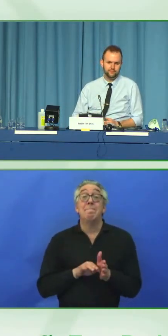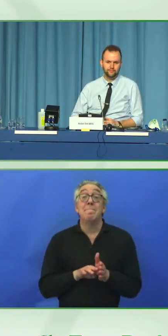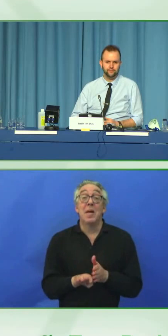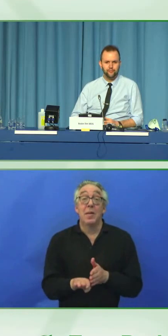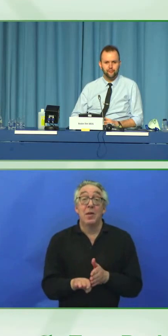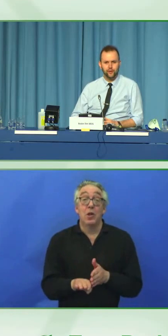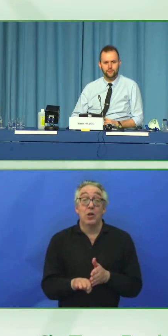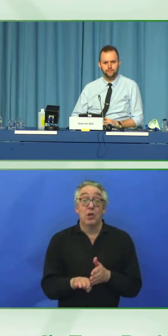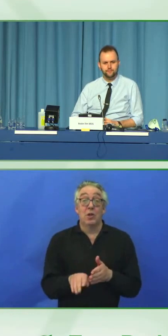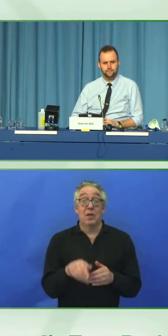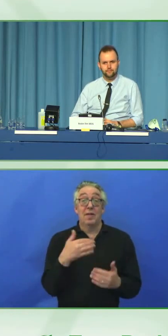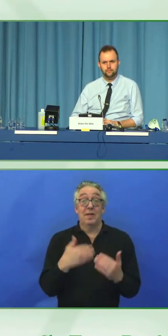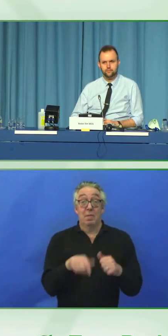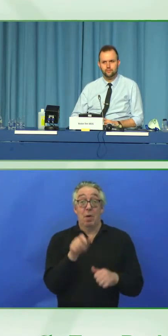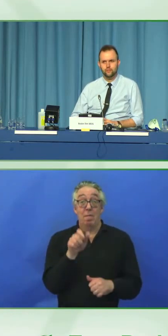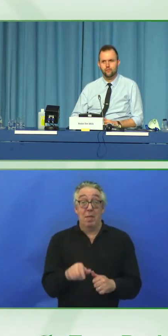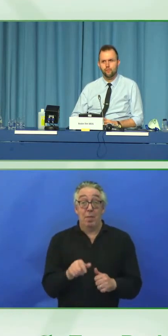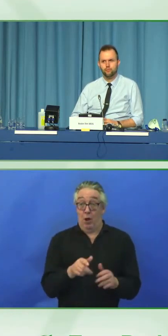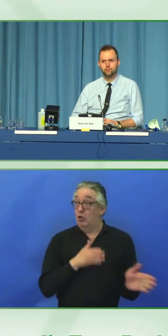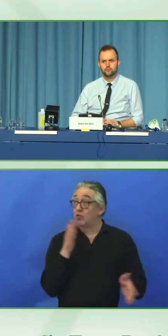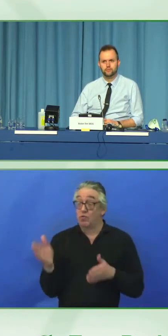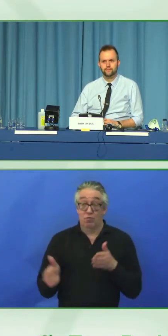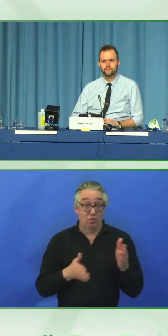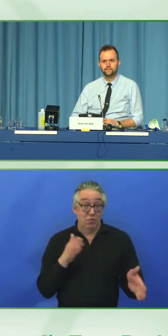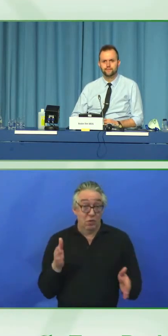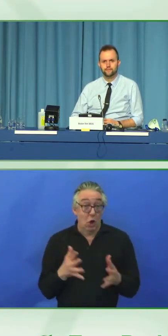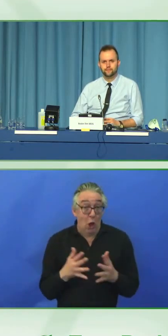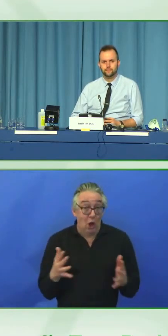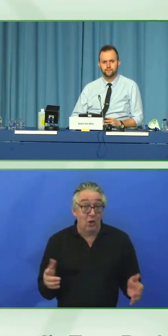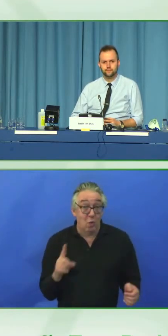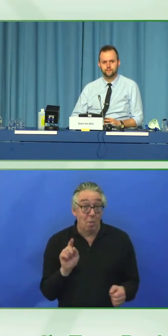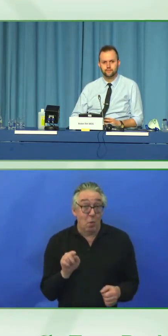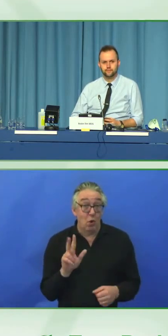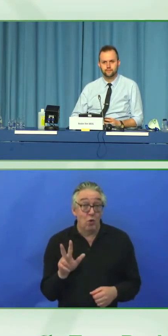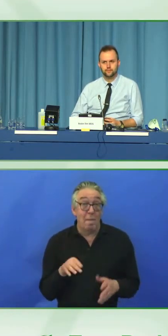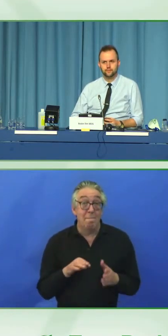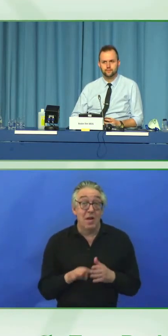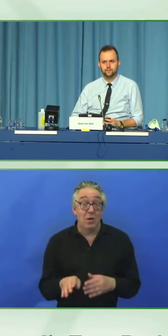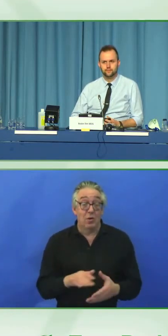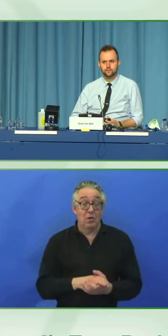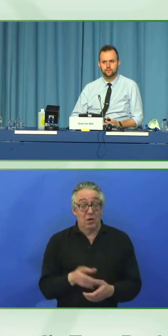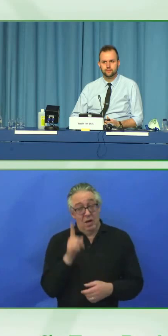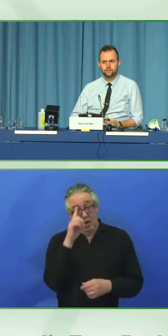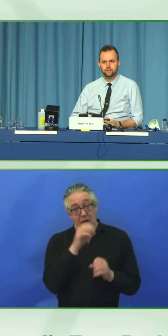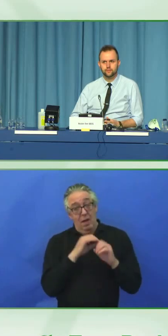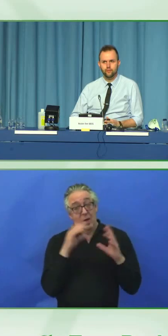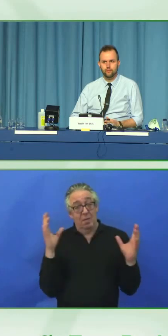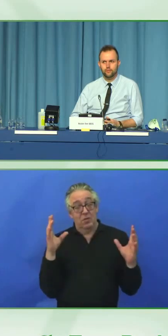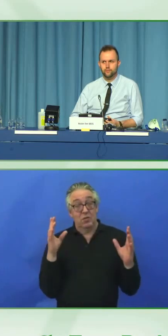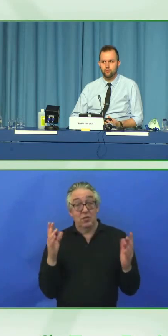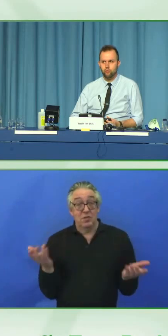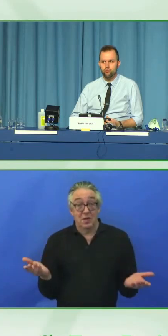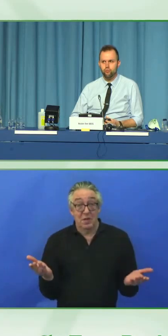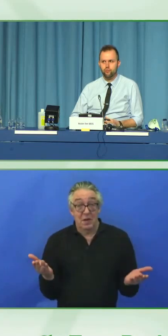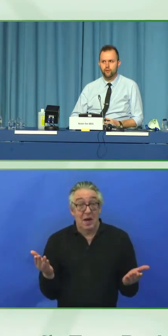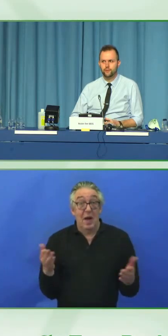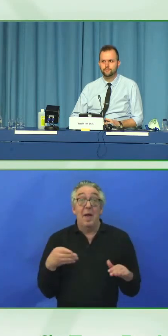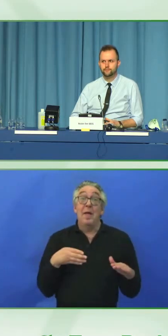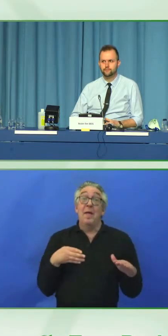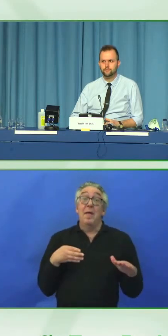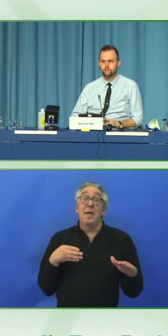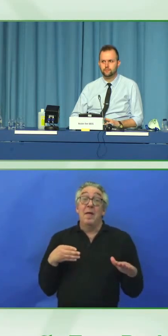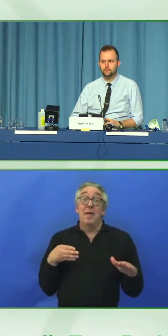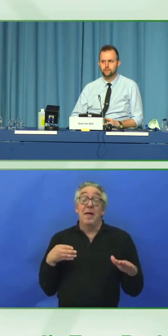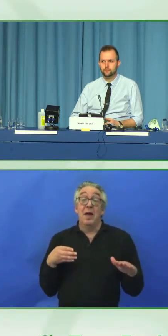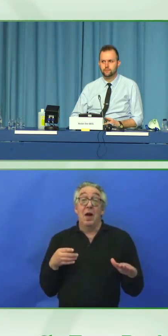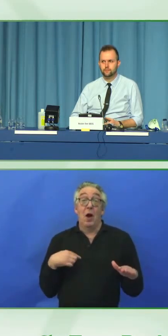lot of journeys. And you've got to remember that sort of elements of our public transport infrastructure date back well over 100 years. I mean,